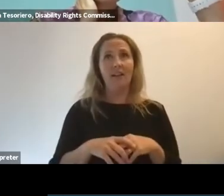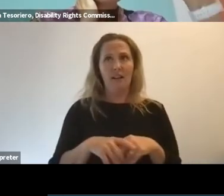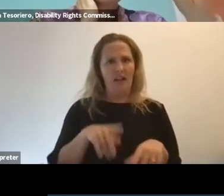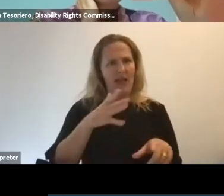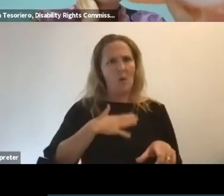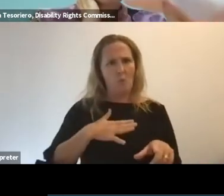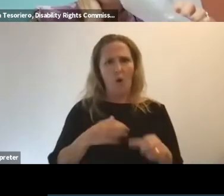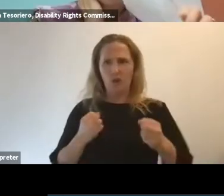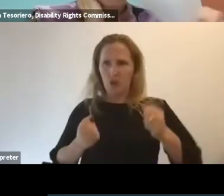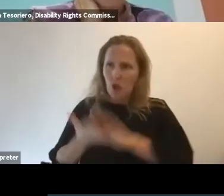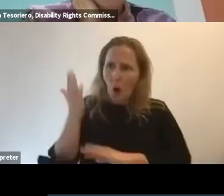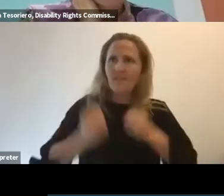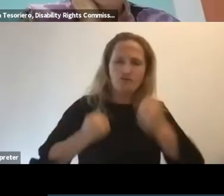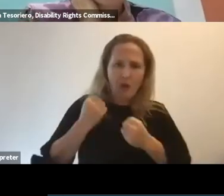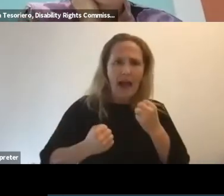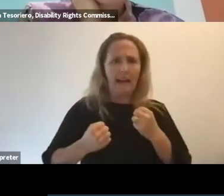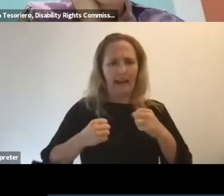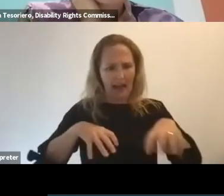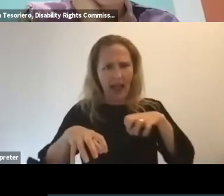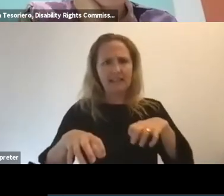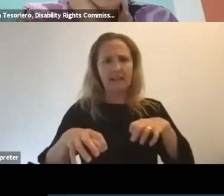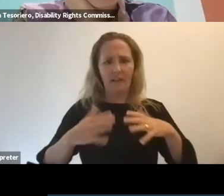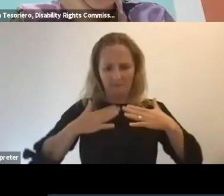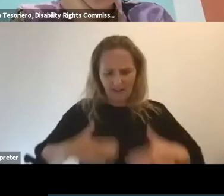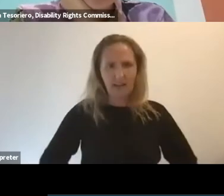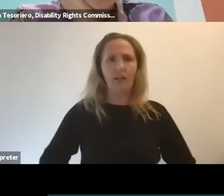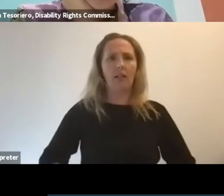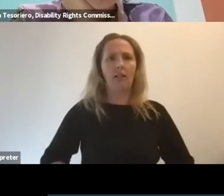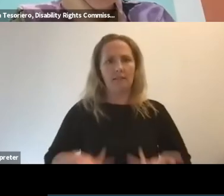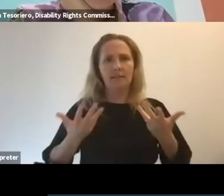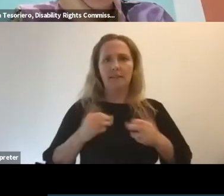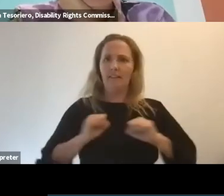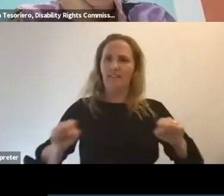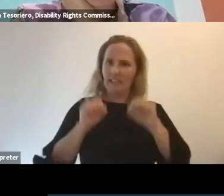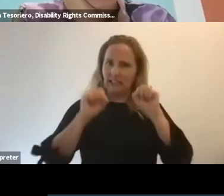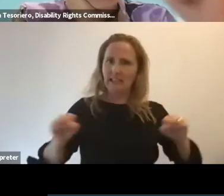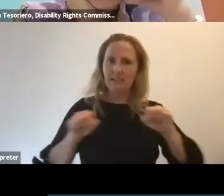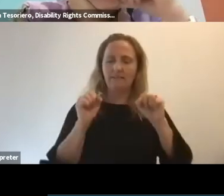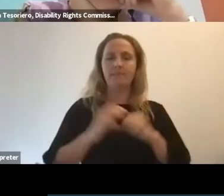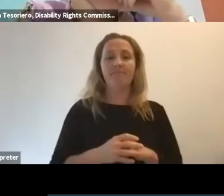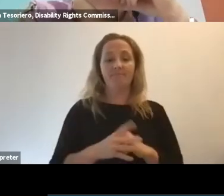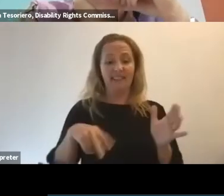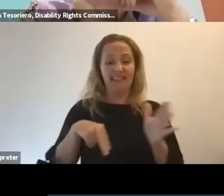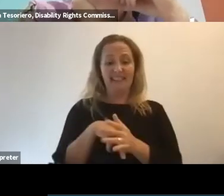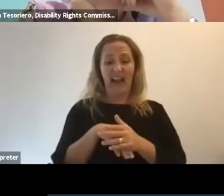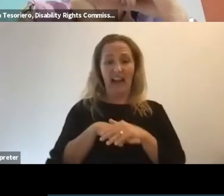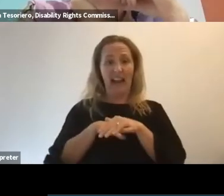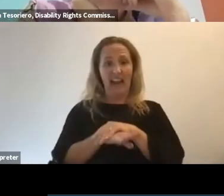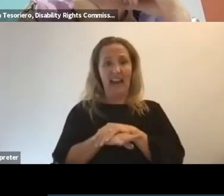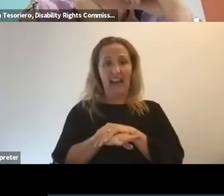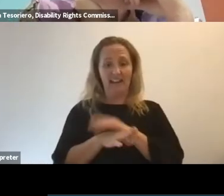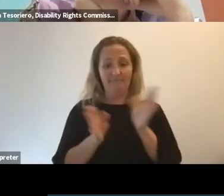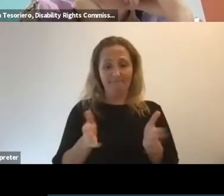out there and go for a run and do physical training. And you know, being staying in there, being